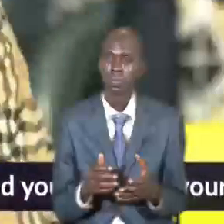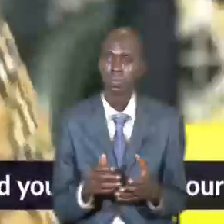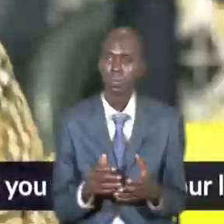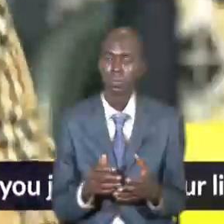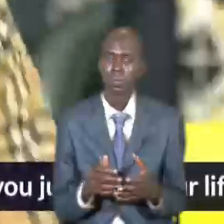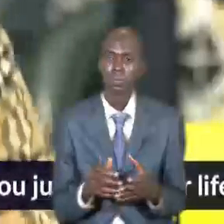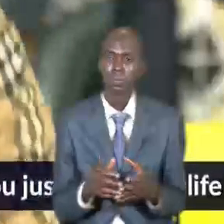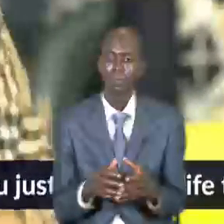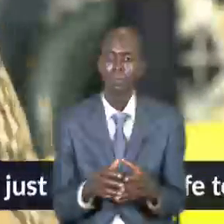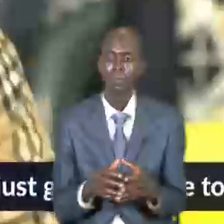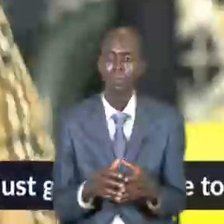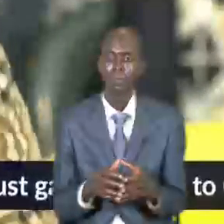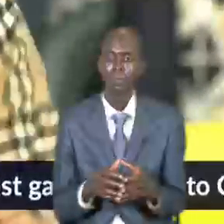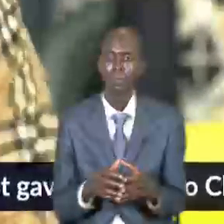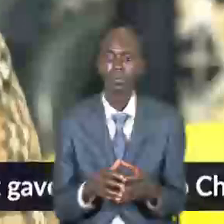are good to go.